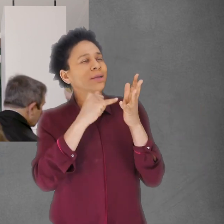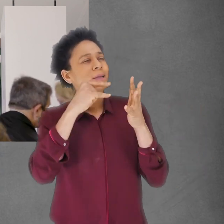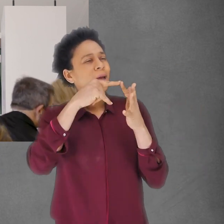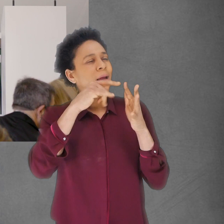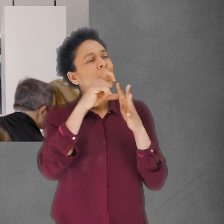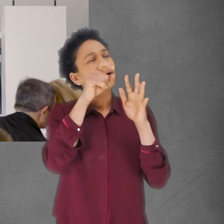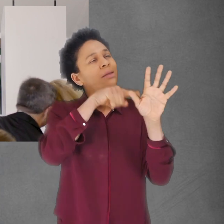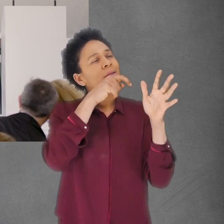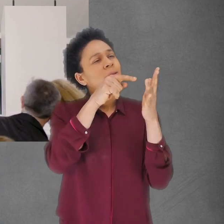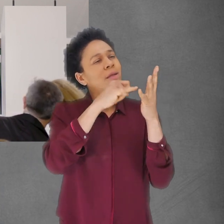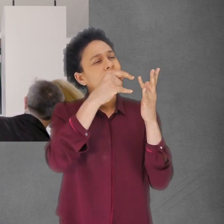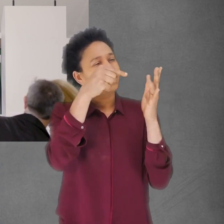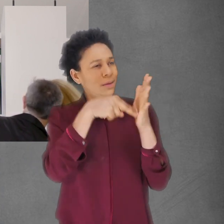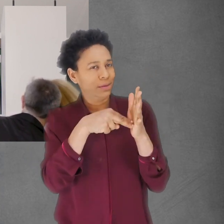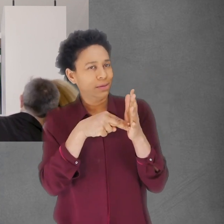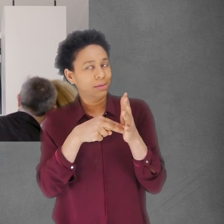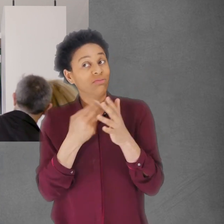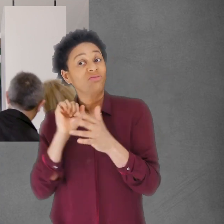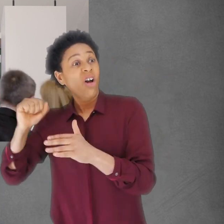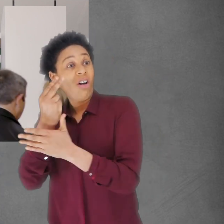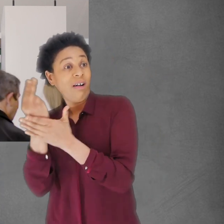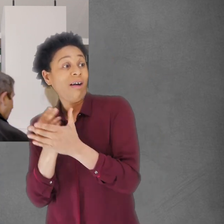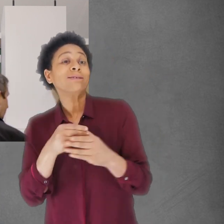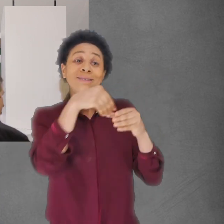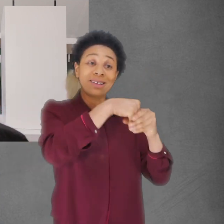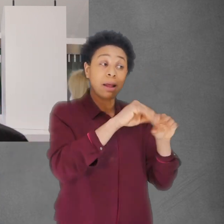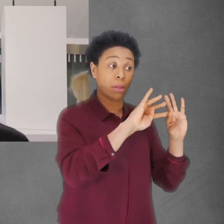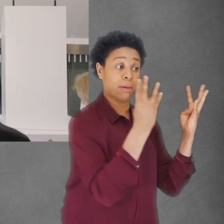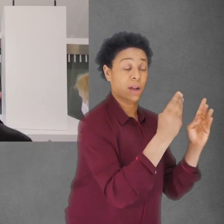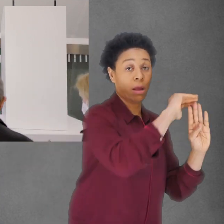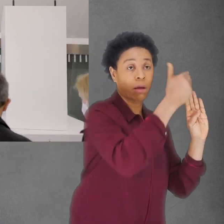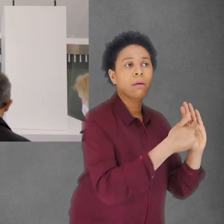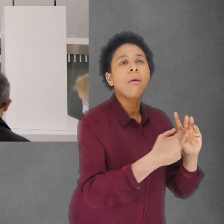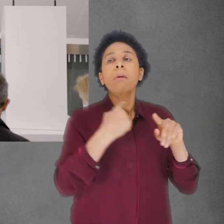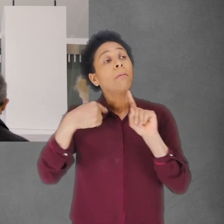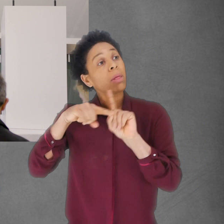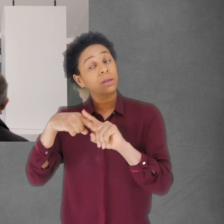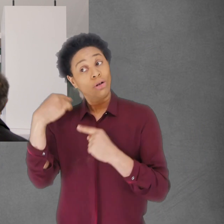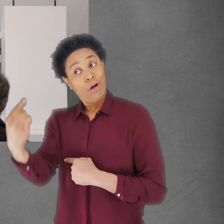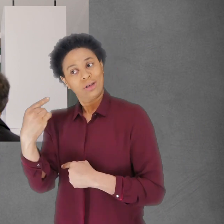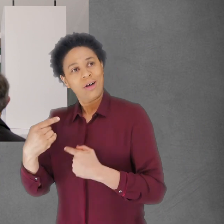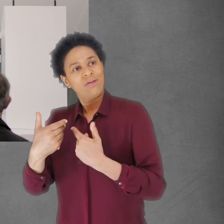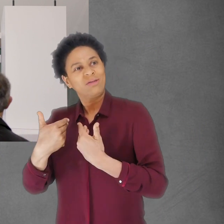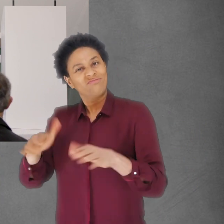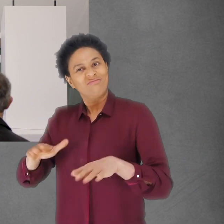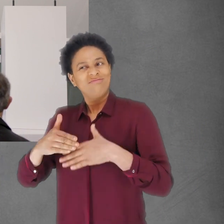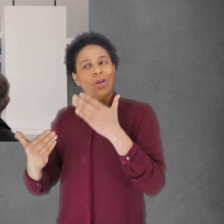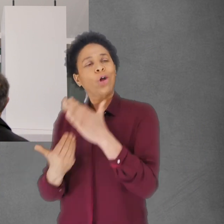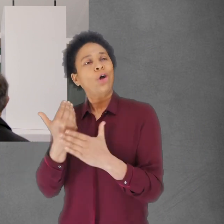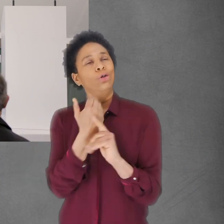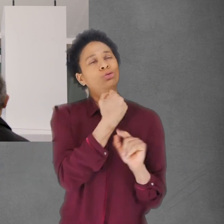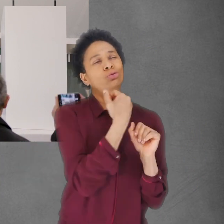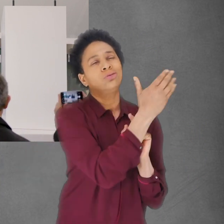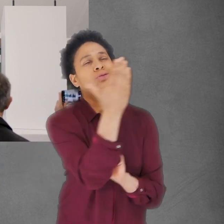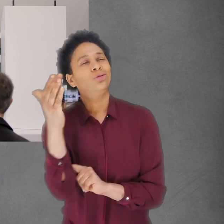who developed a sound commission for the pavilion, but also just opened her show at Pace Gallery, the